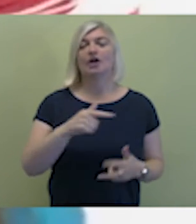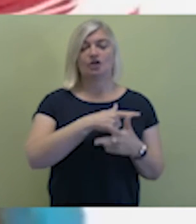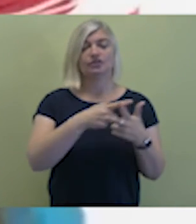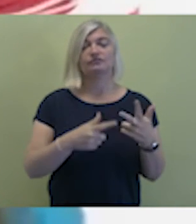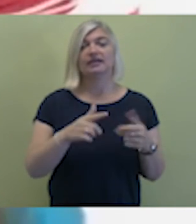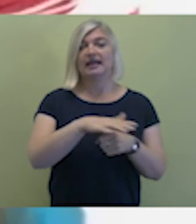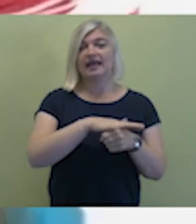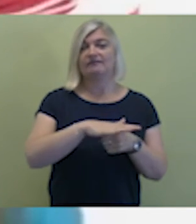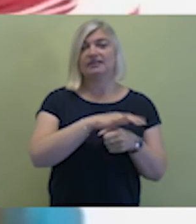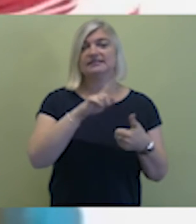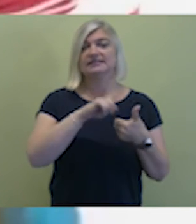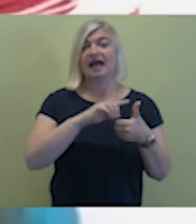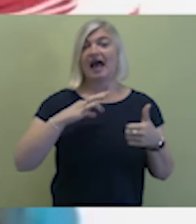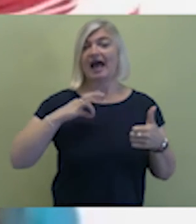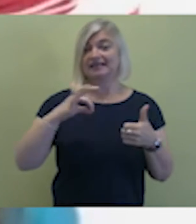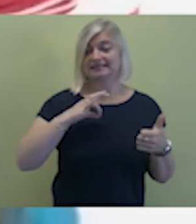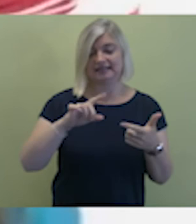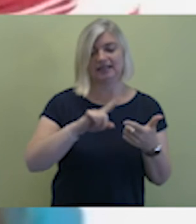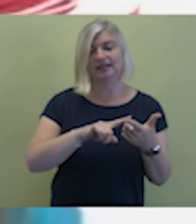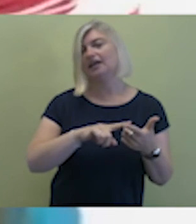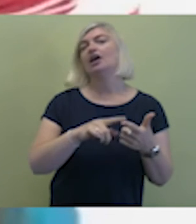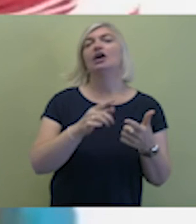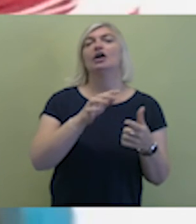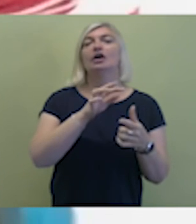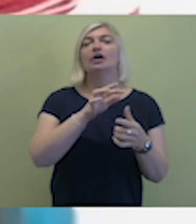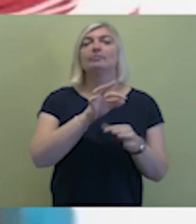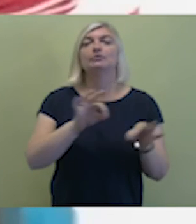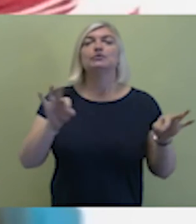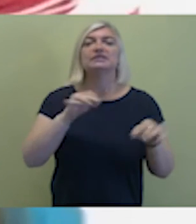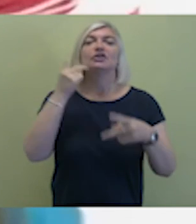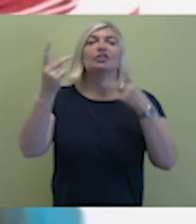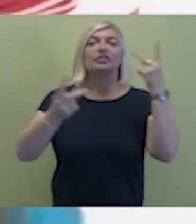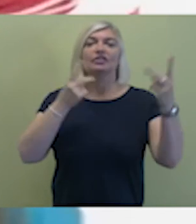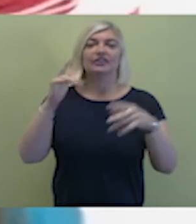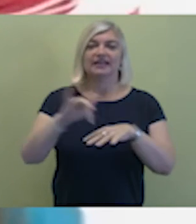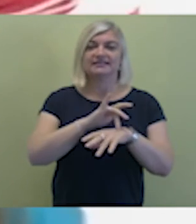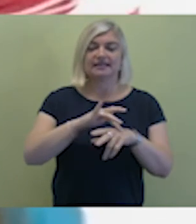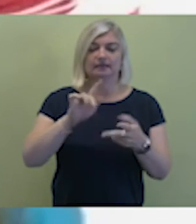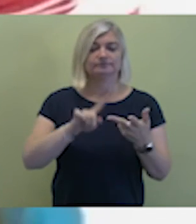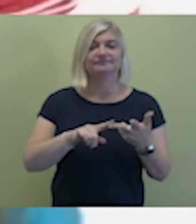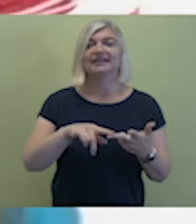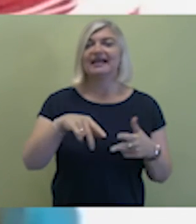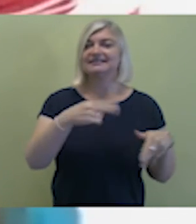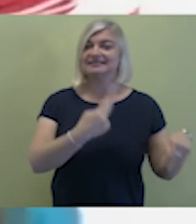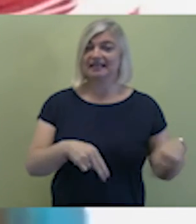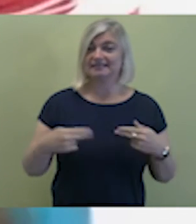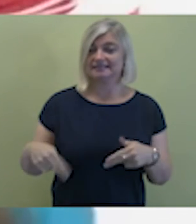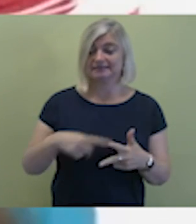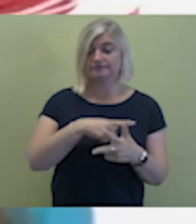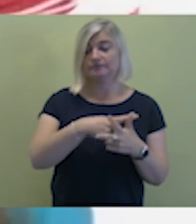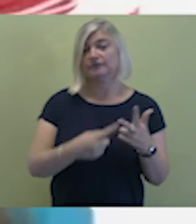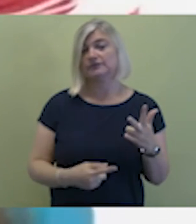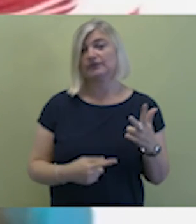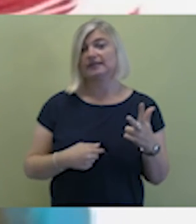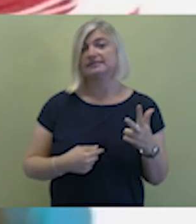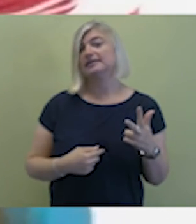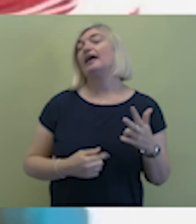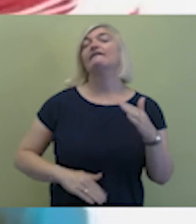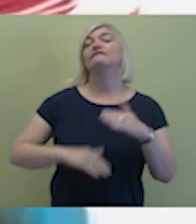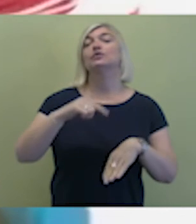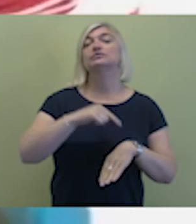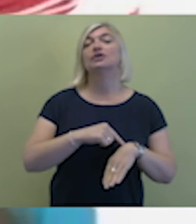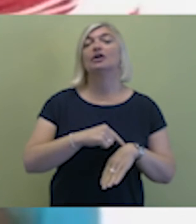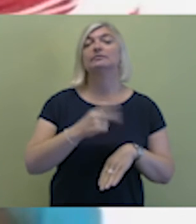3 areas. There's acting, there's musical theatre, and of course our specialism, which is dance. So that's a full-time 2-year